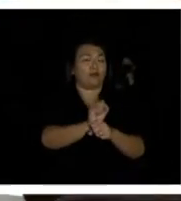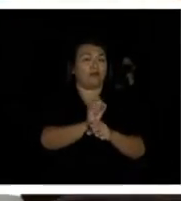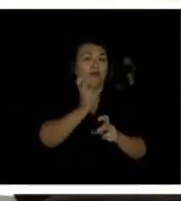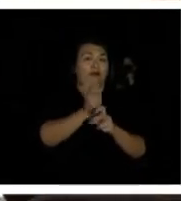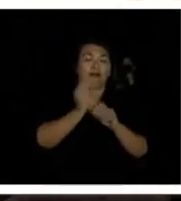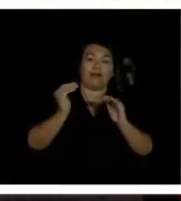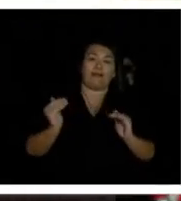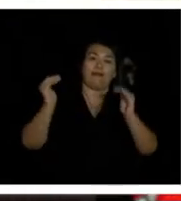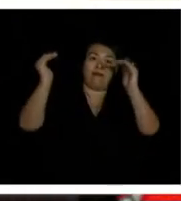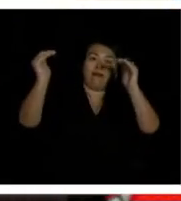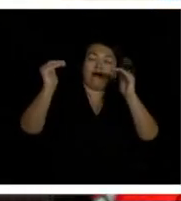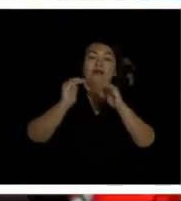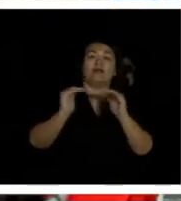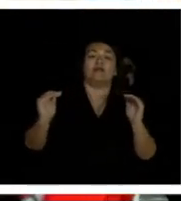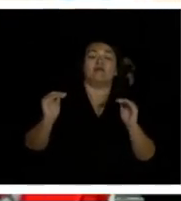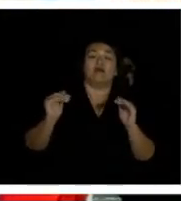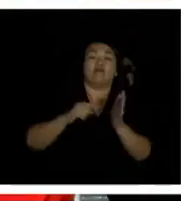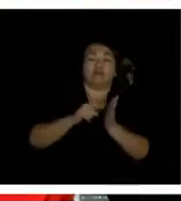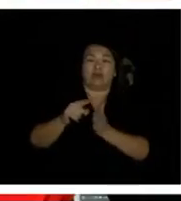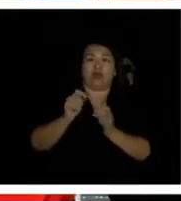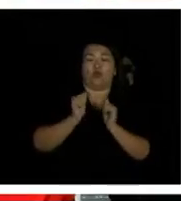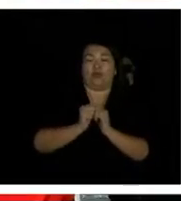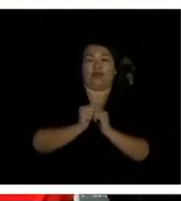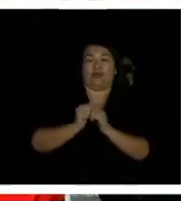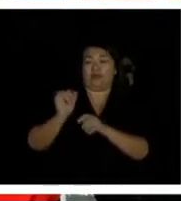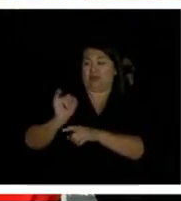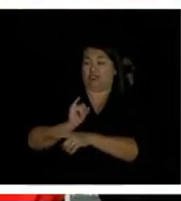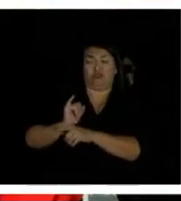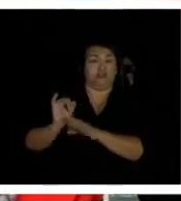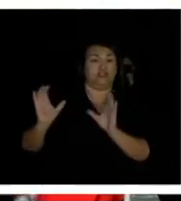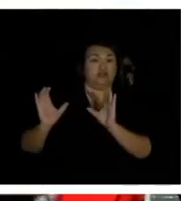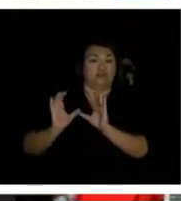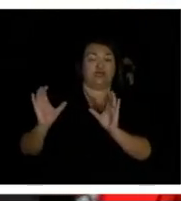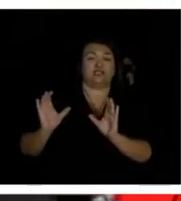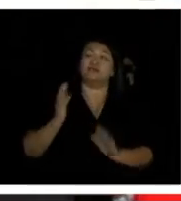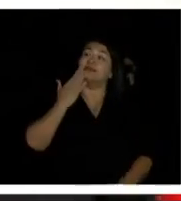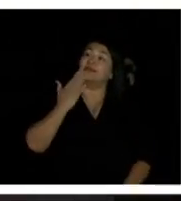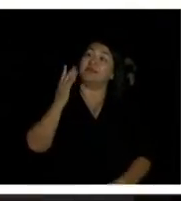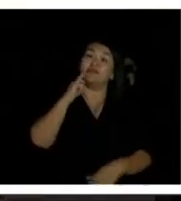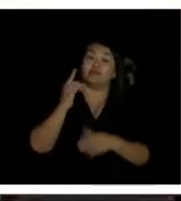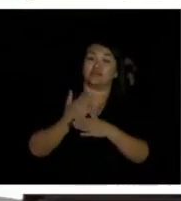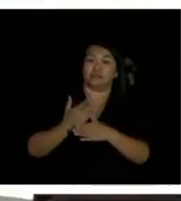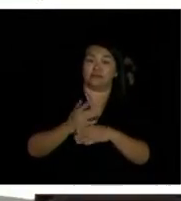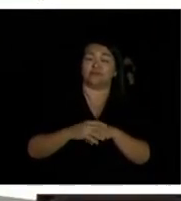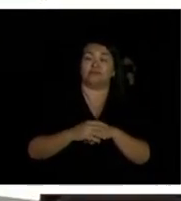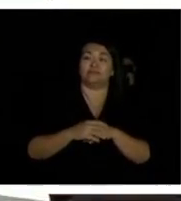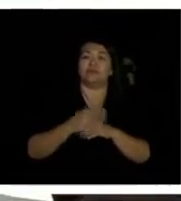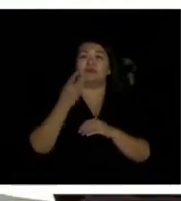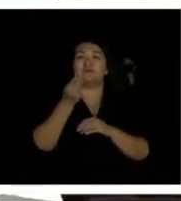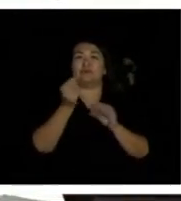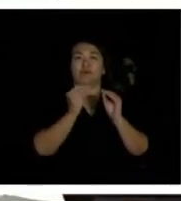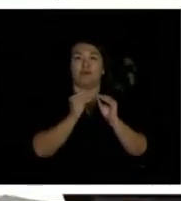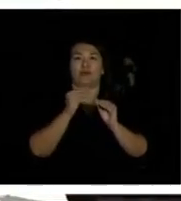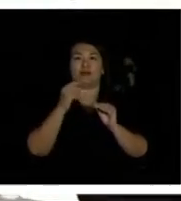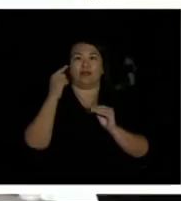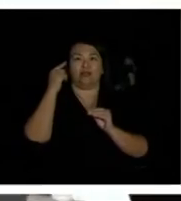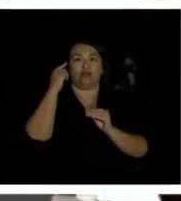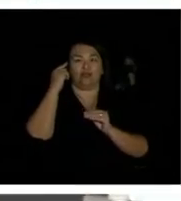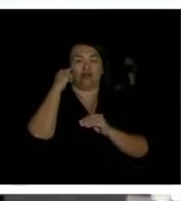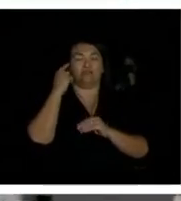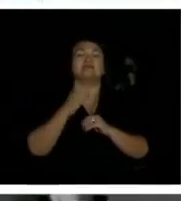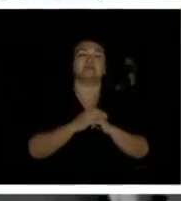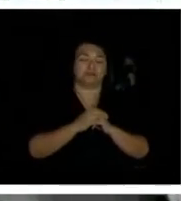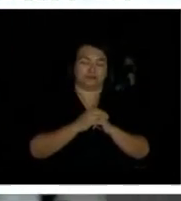high level of pay with industry certification. So thank you for sharing that. I'll take a couple more thoughts and then we're going to move on.